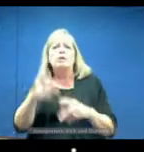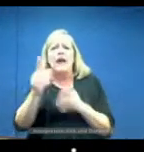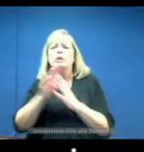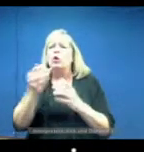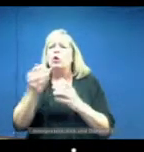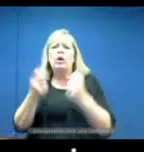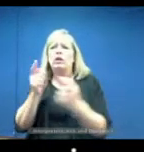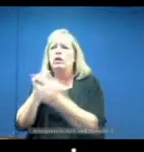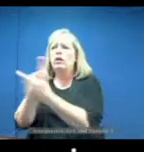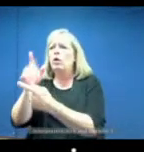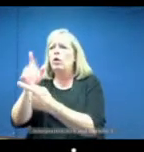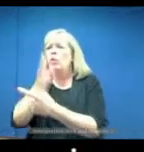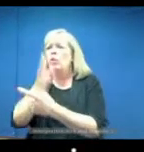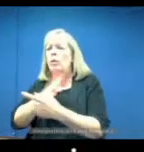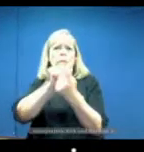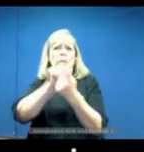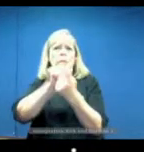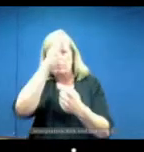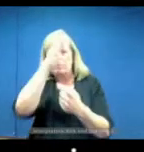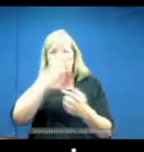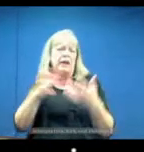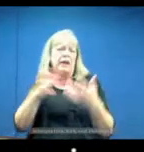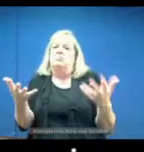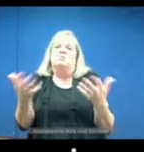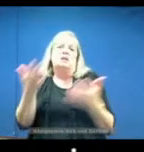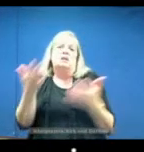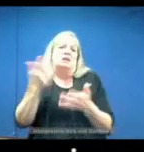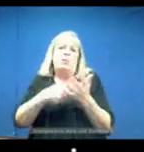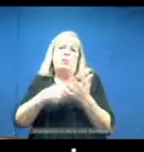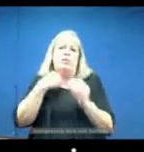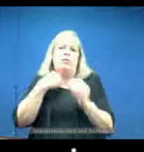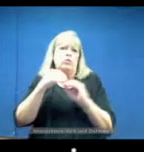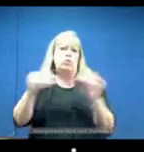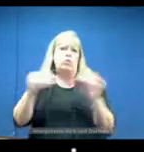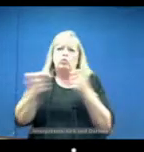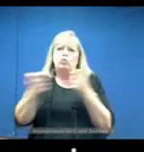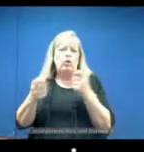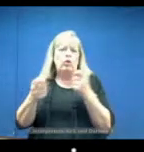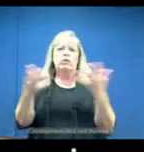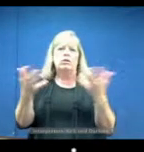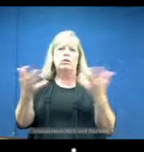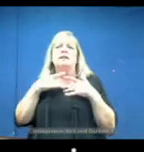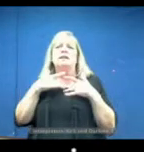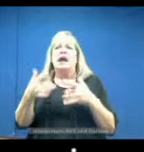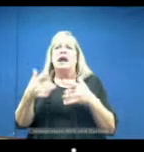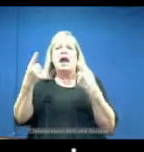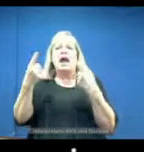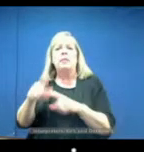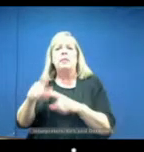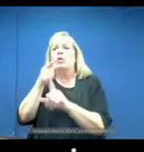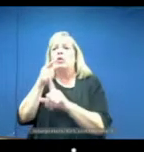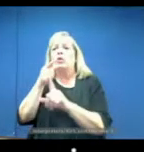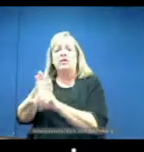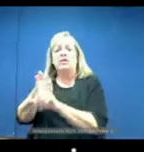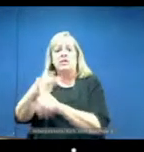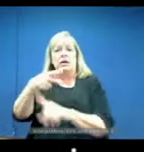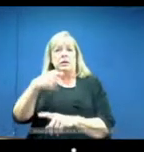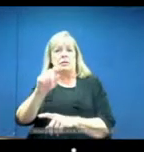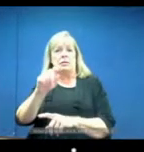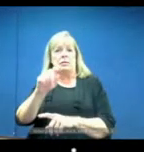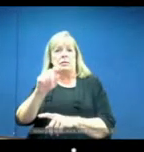it may be that is handled by the fact that if the petitioner is deaf, you probably go to the petitioner